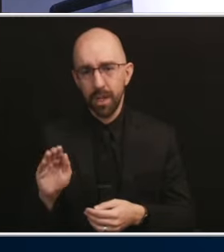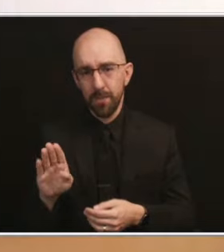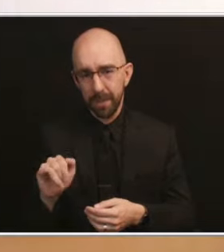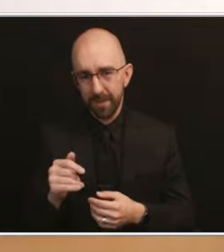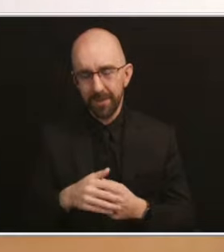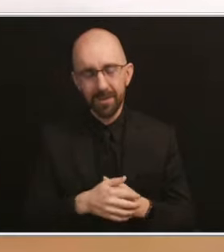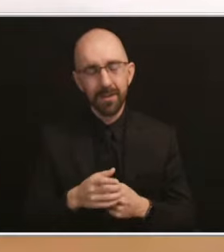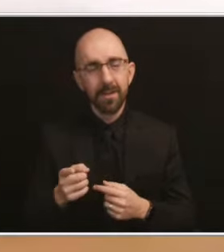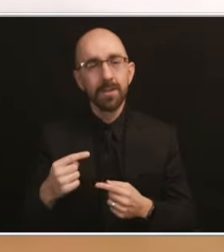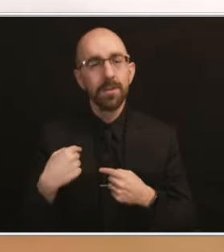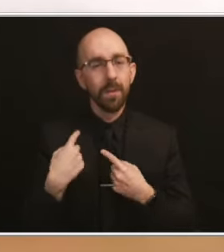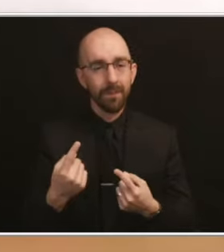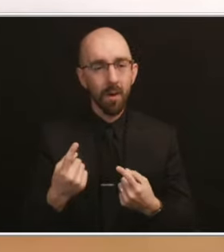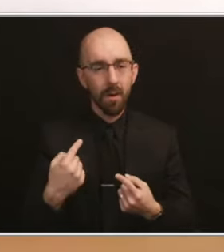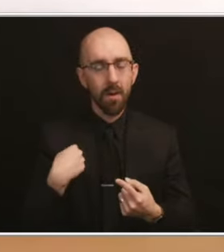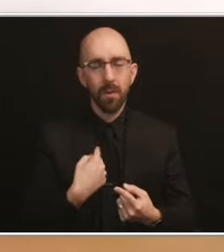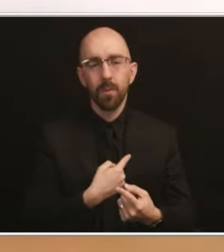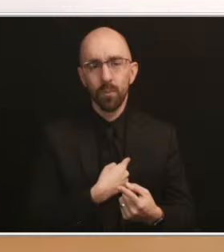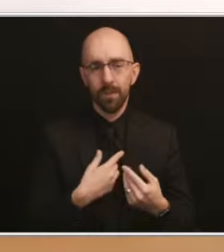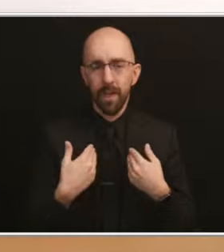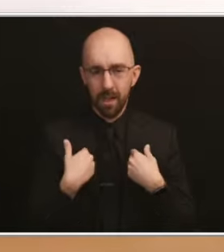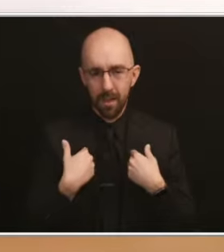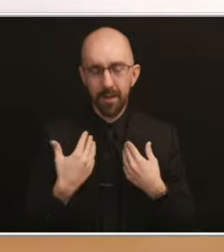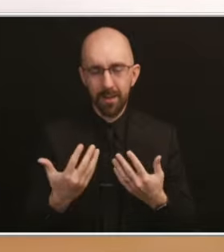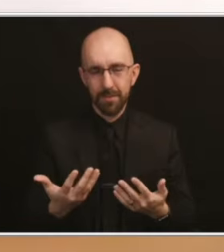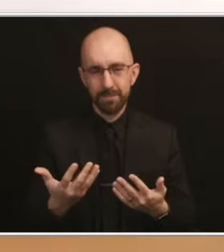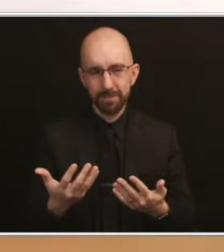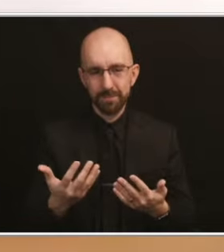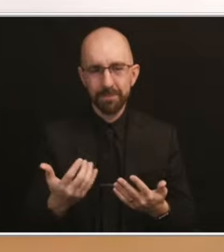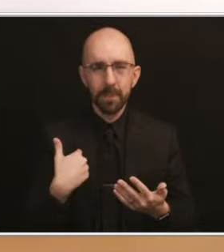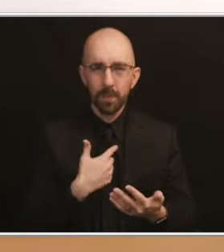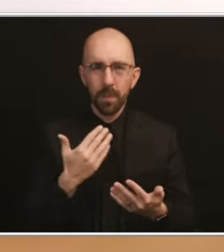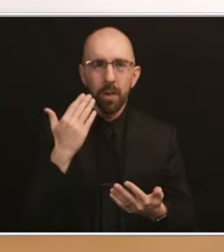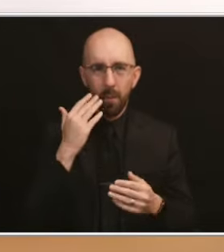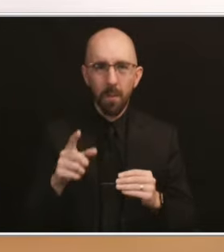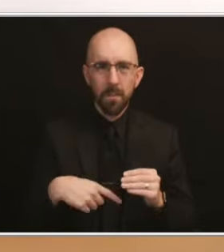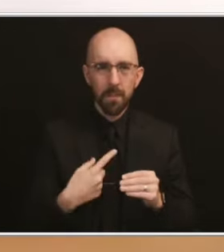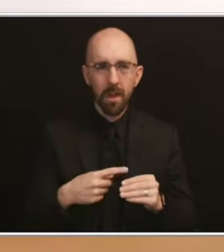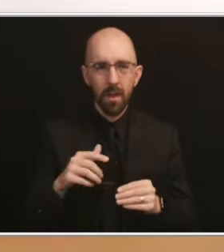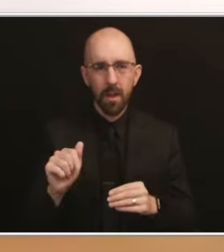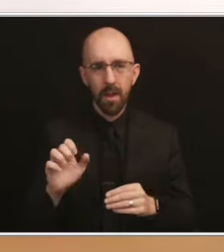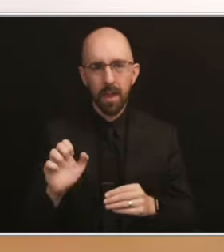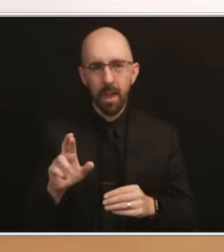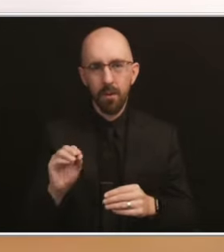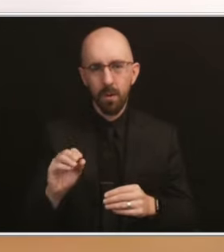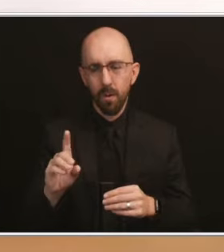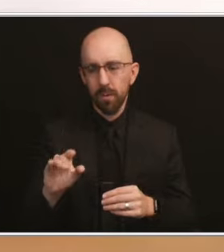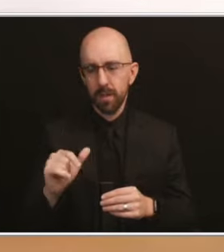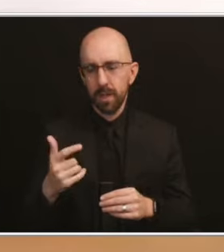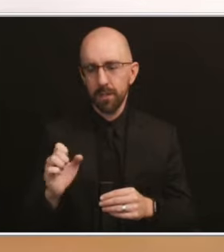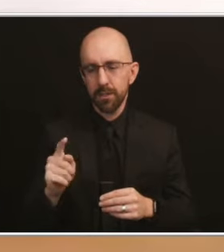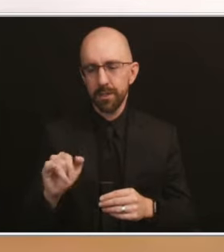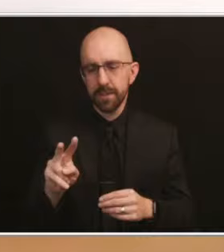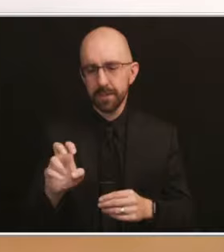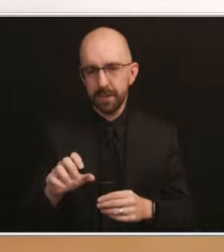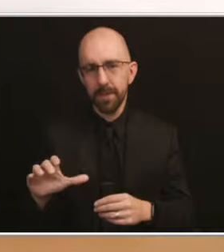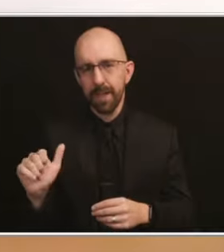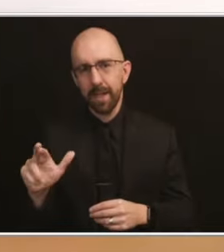So far we've had we know about aerodigestive cancers. That means